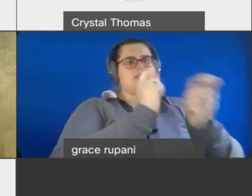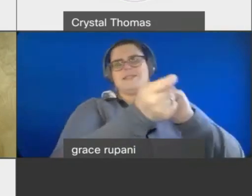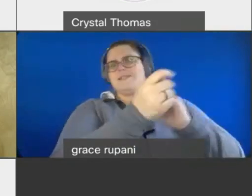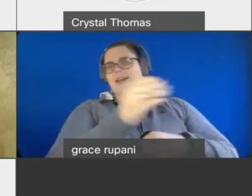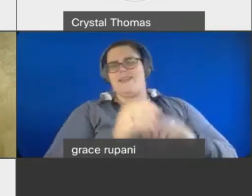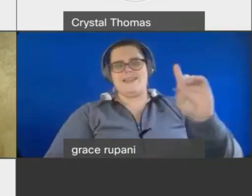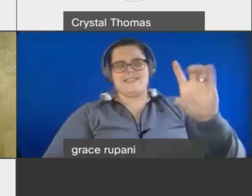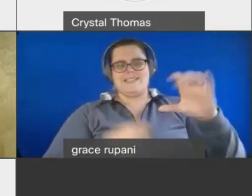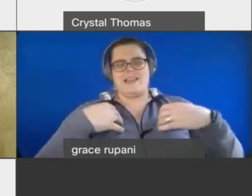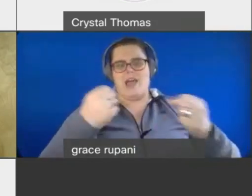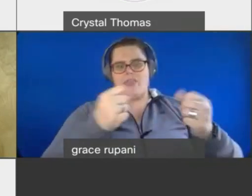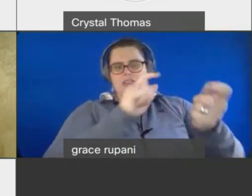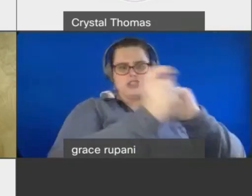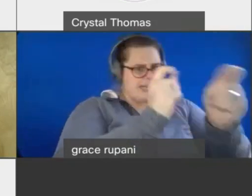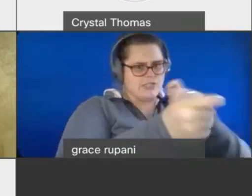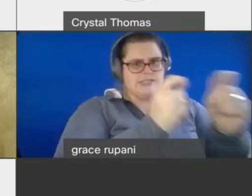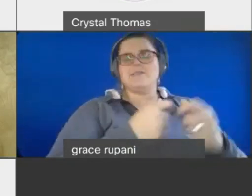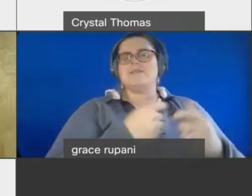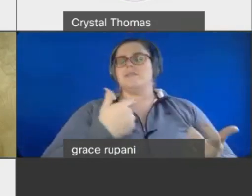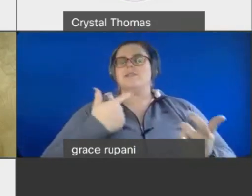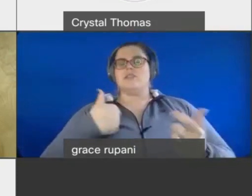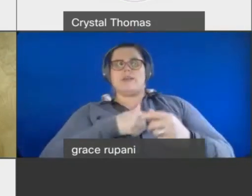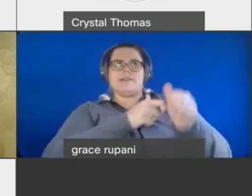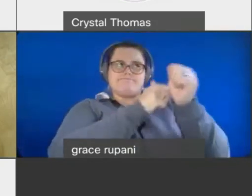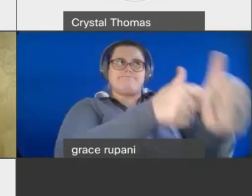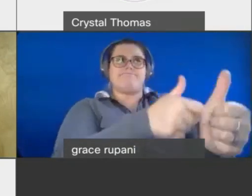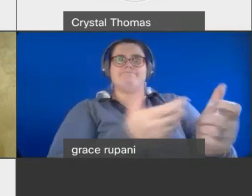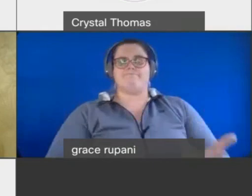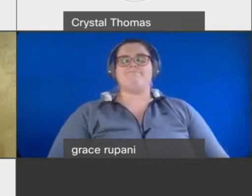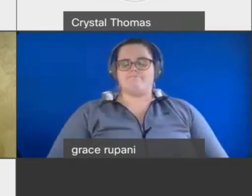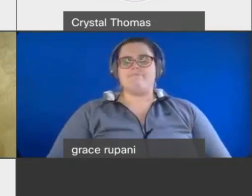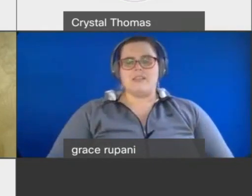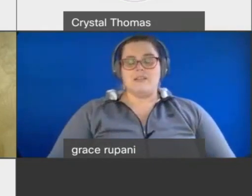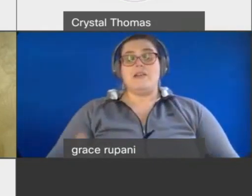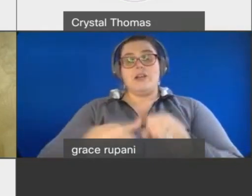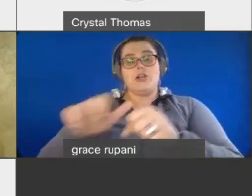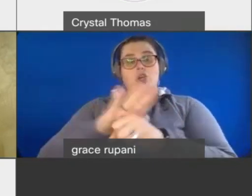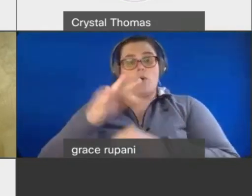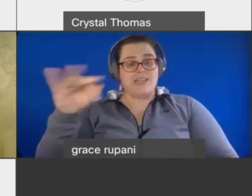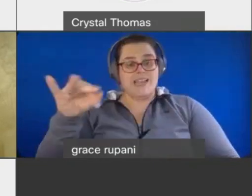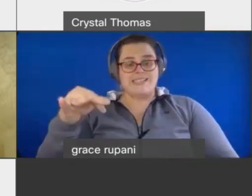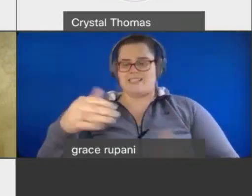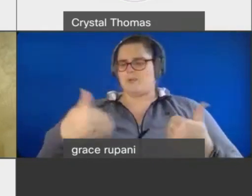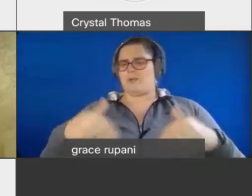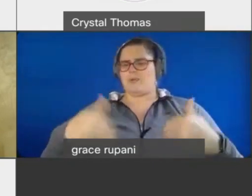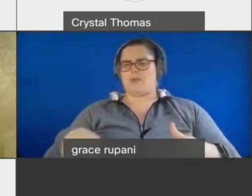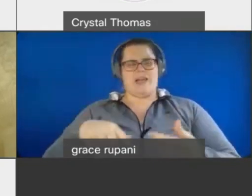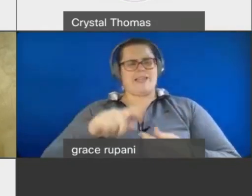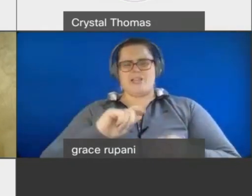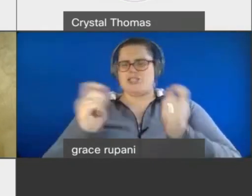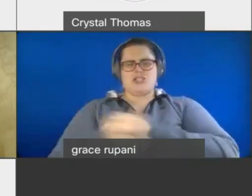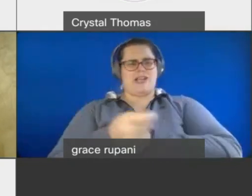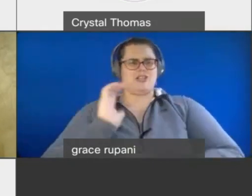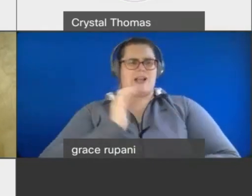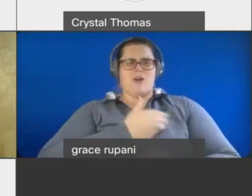ensure safety, health, and well-being of all. How COVID-19 pandemic has reshaped health tech. March